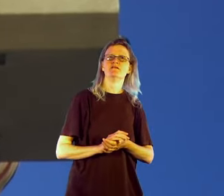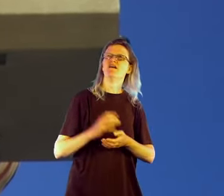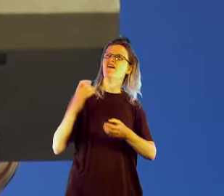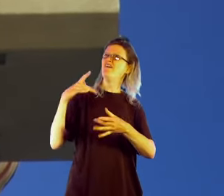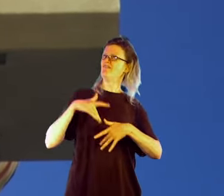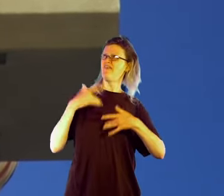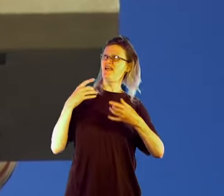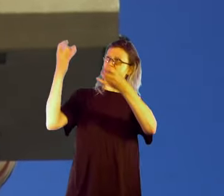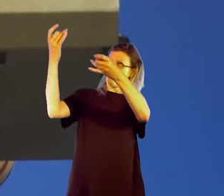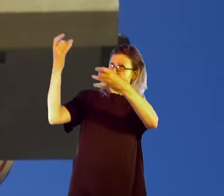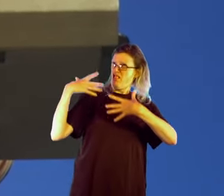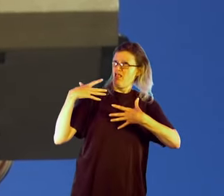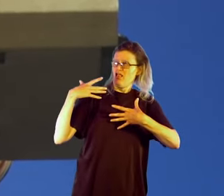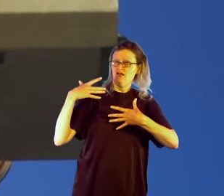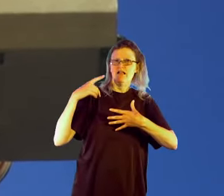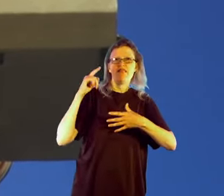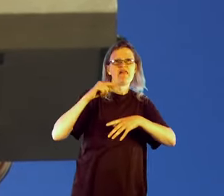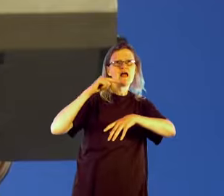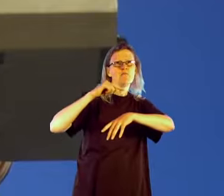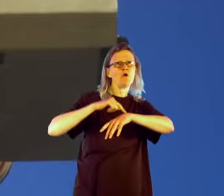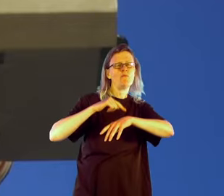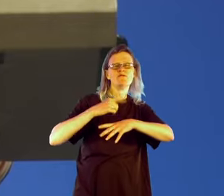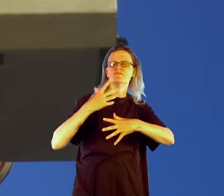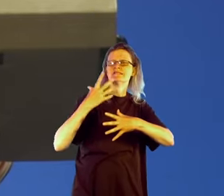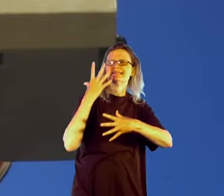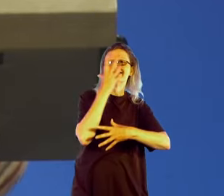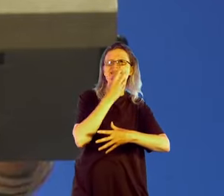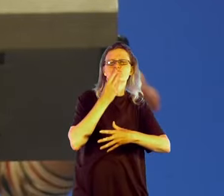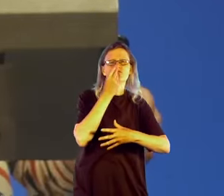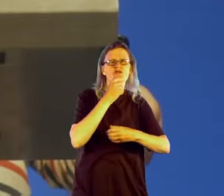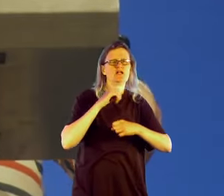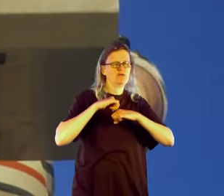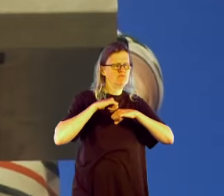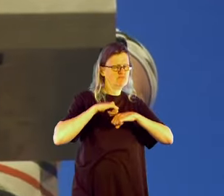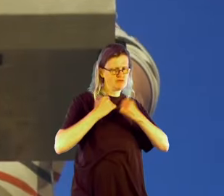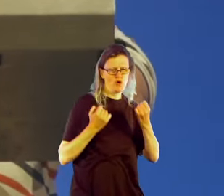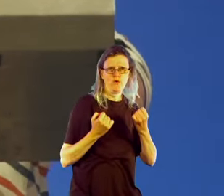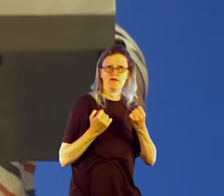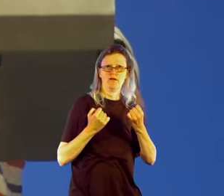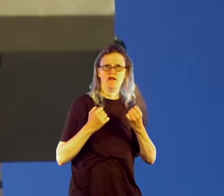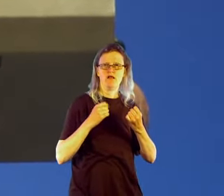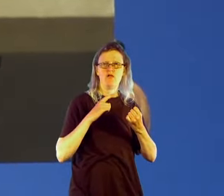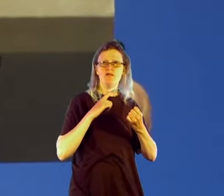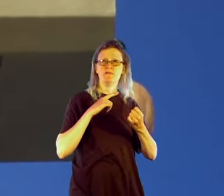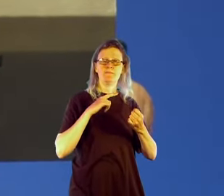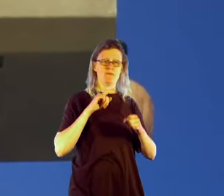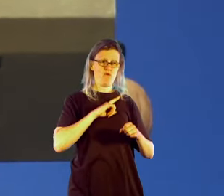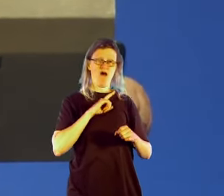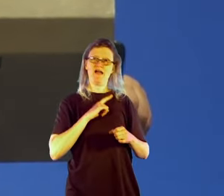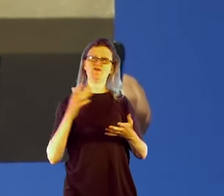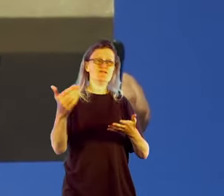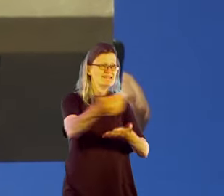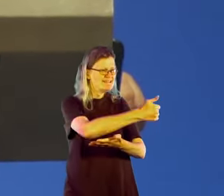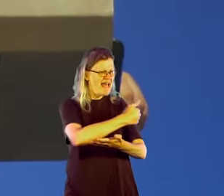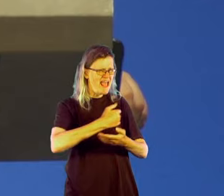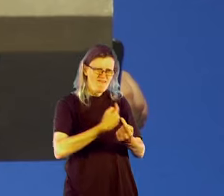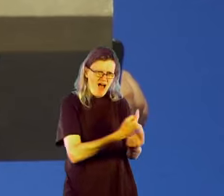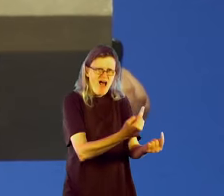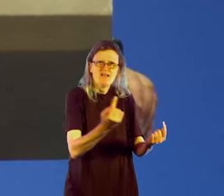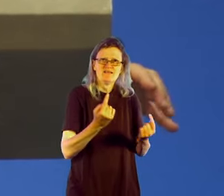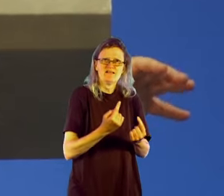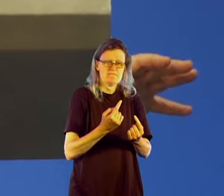Christ's spiritual brokenness in that moment is for us, to redeem us from our banishment, to open the way for